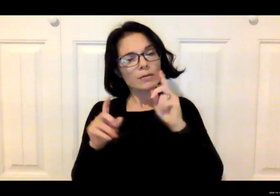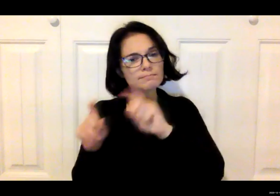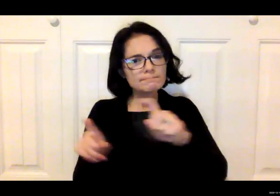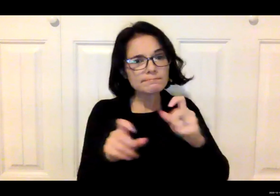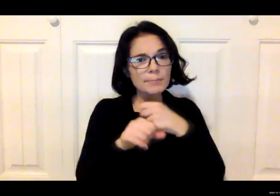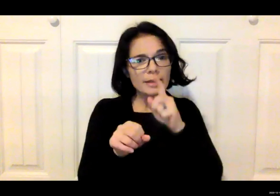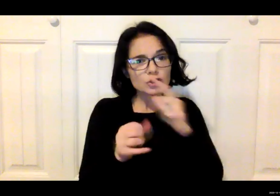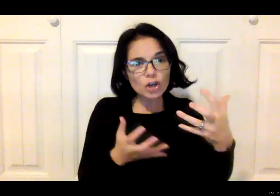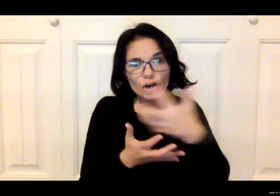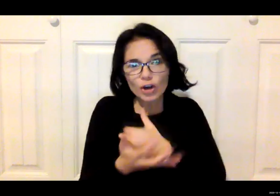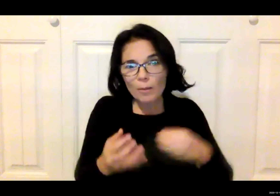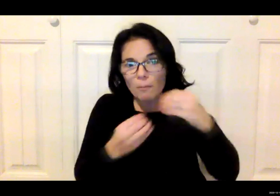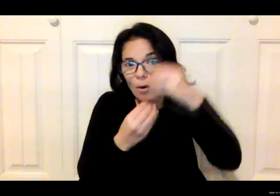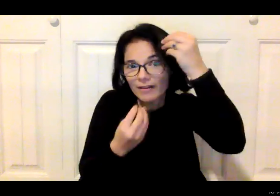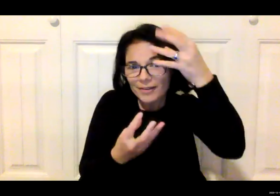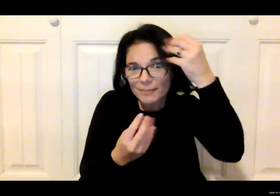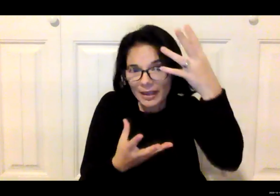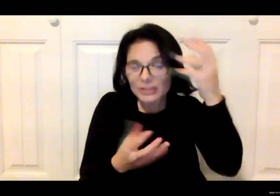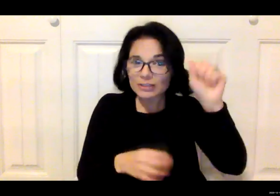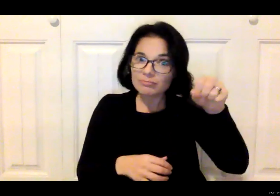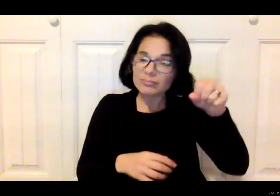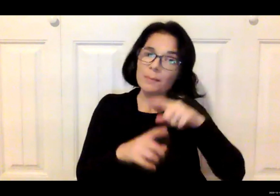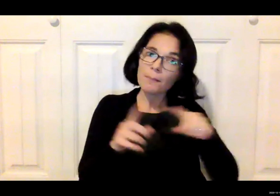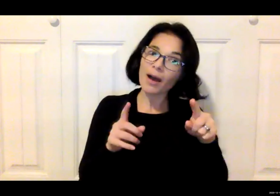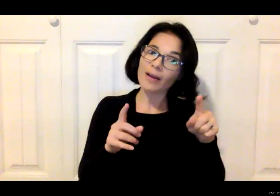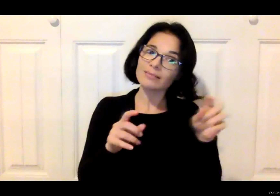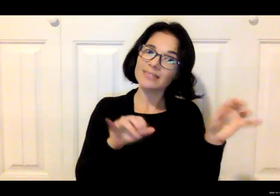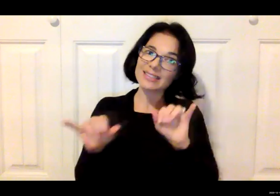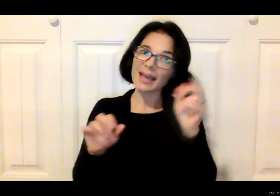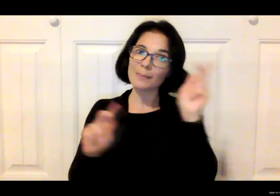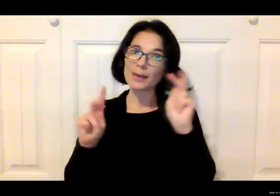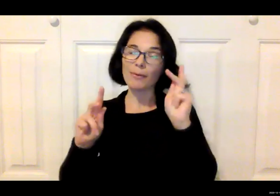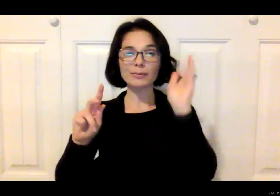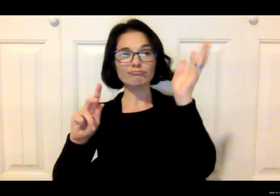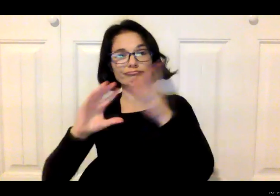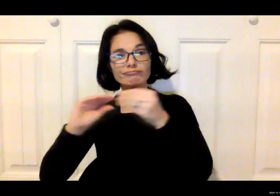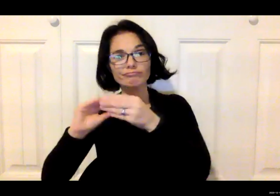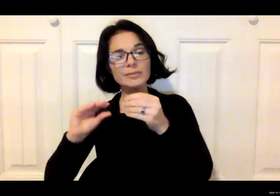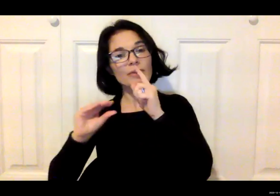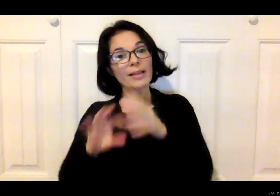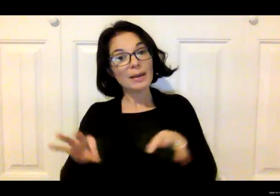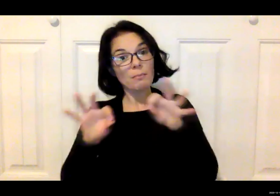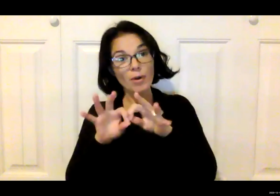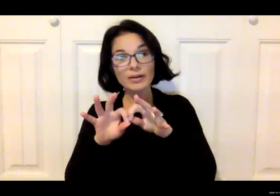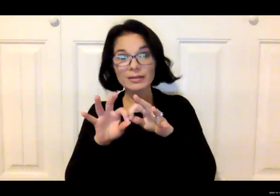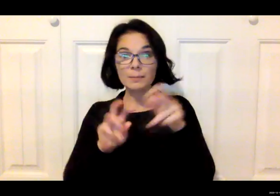But to echo what the presenters were saying too, it's important for different types of